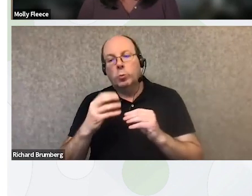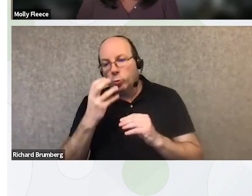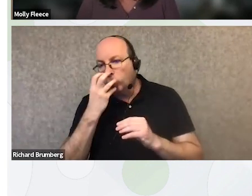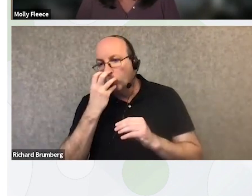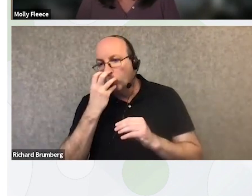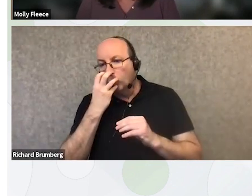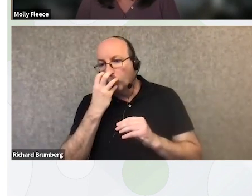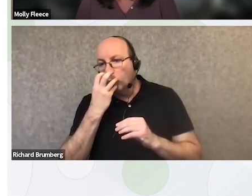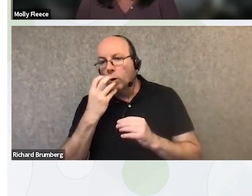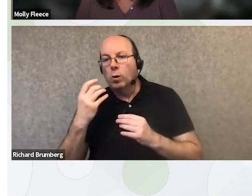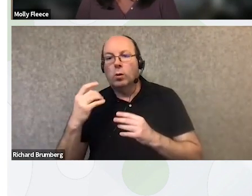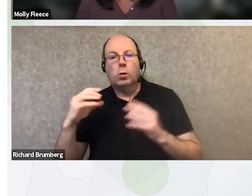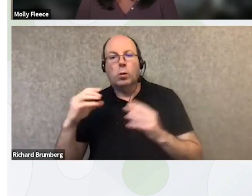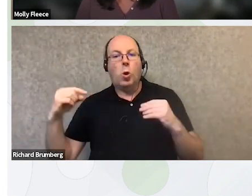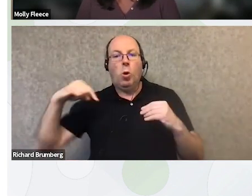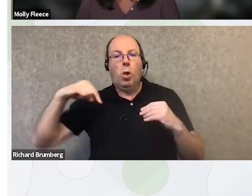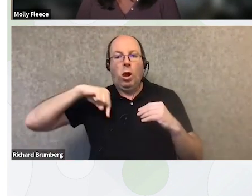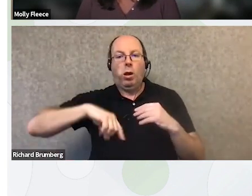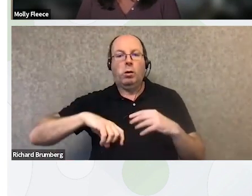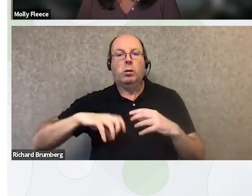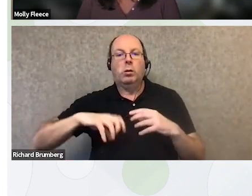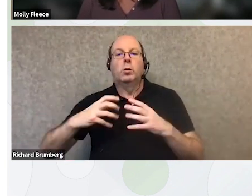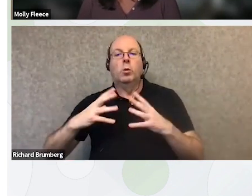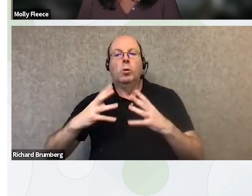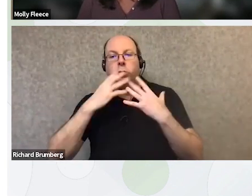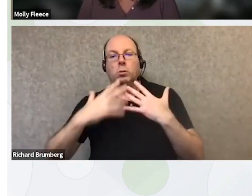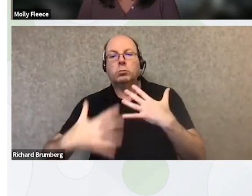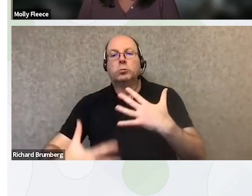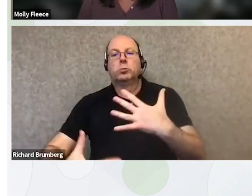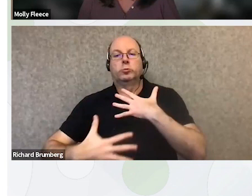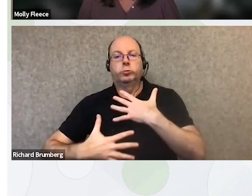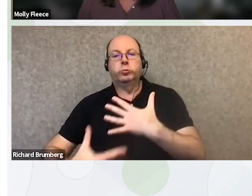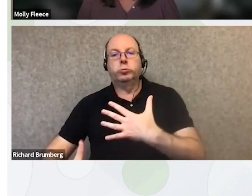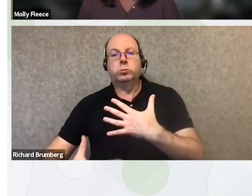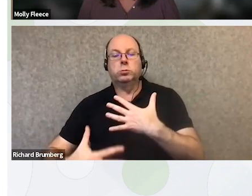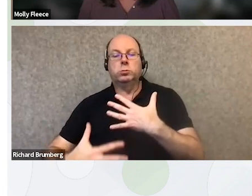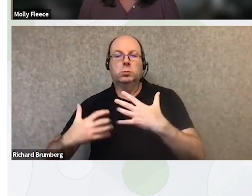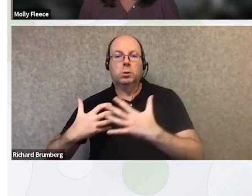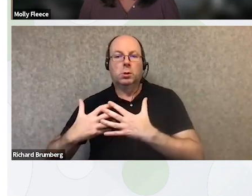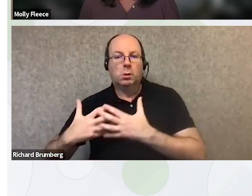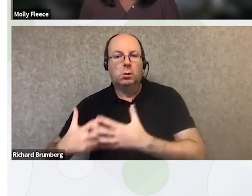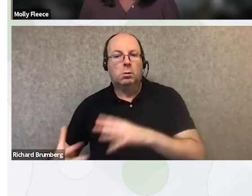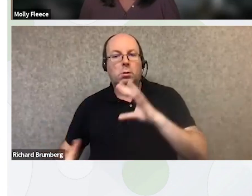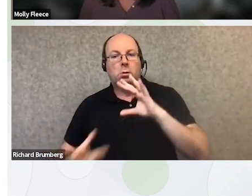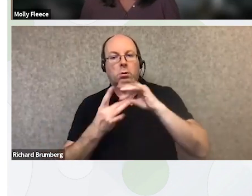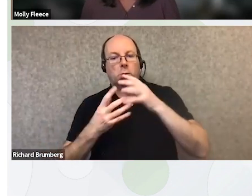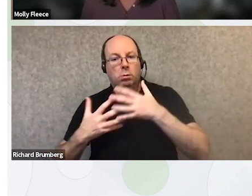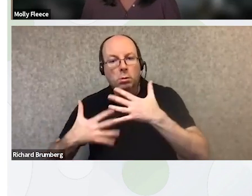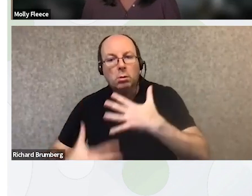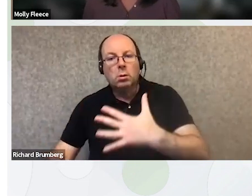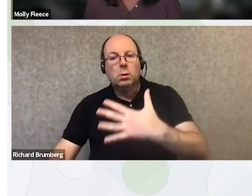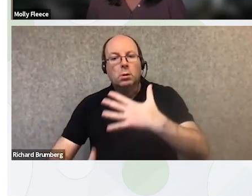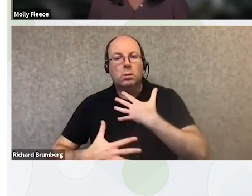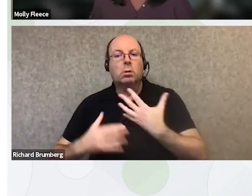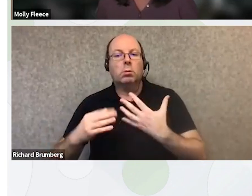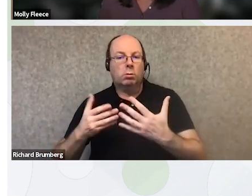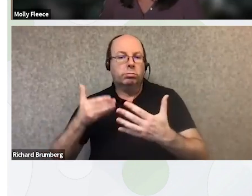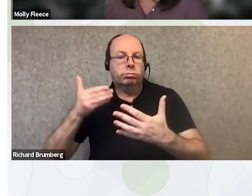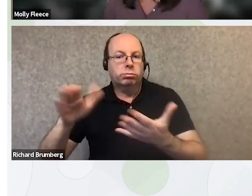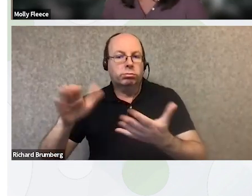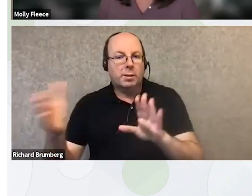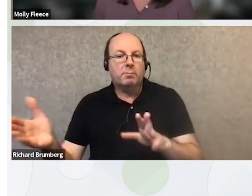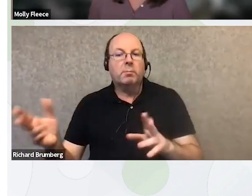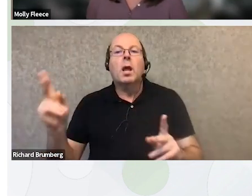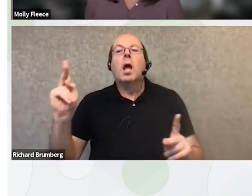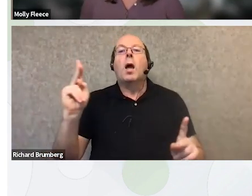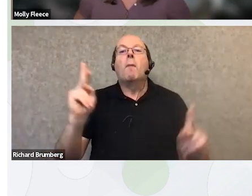admission, mechanical ventilation, and/or death. And so what you can see here is that while fewer people were hospitalized